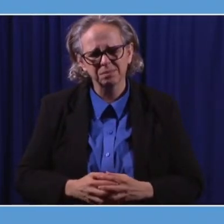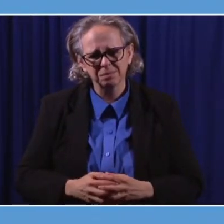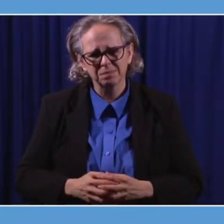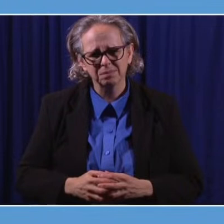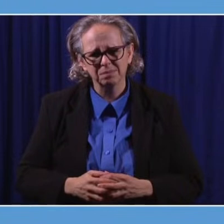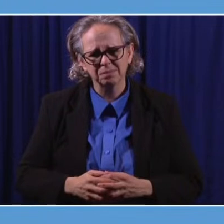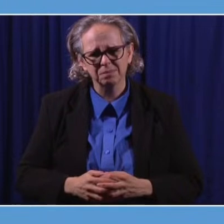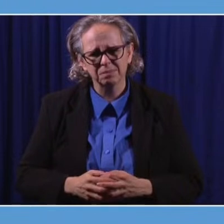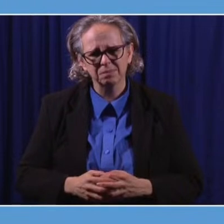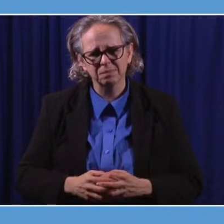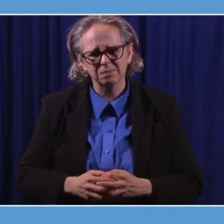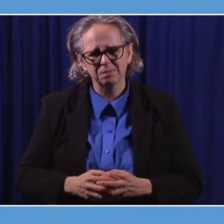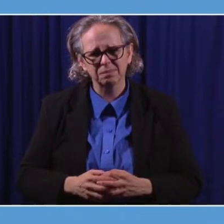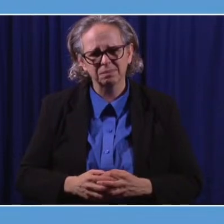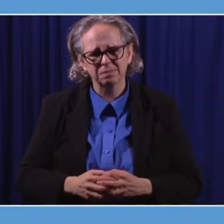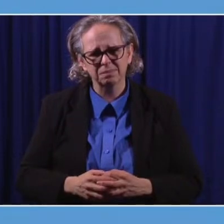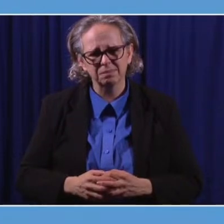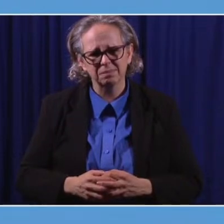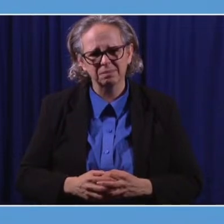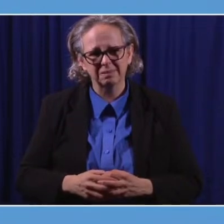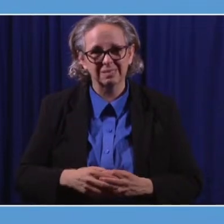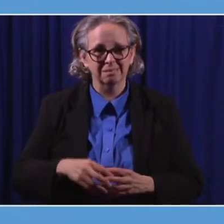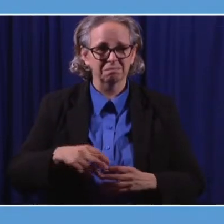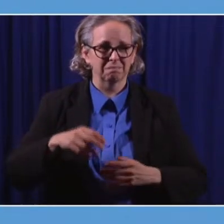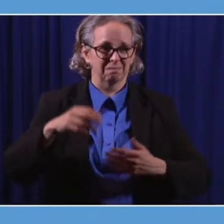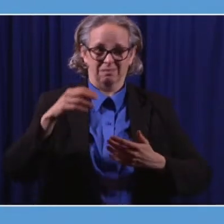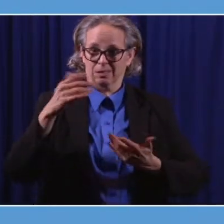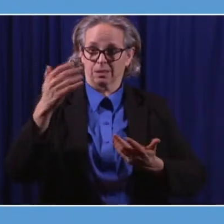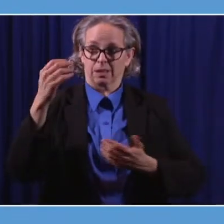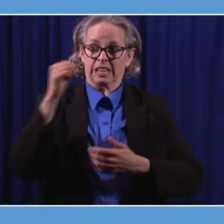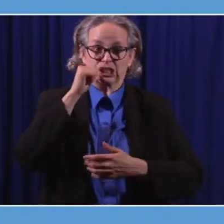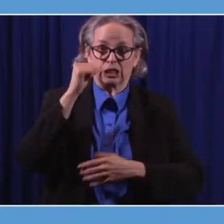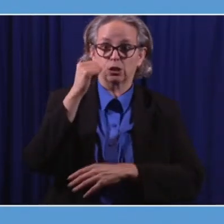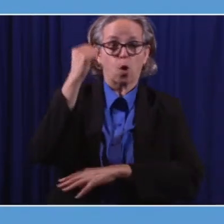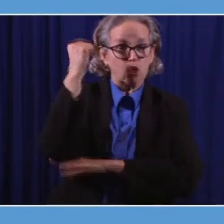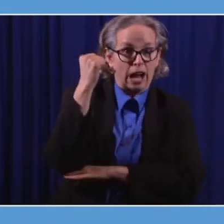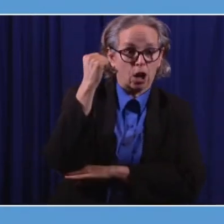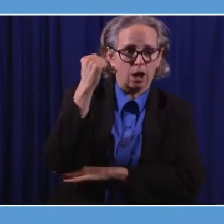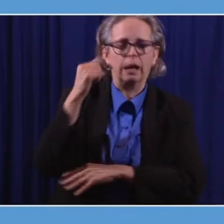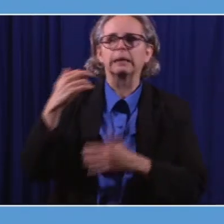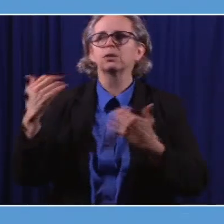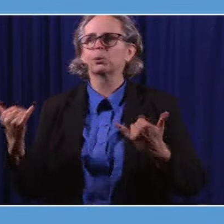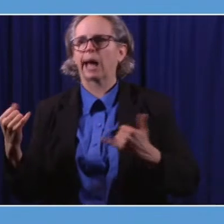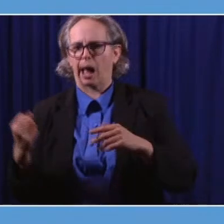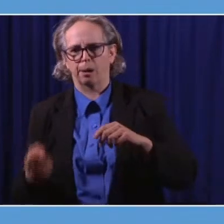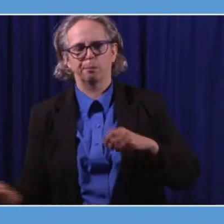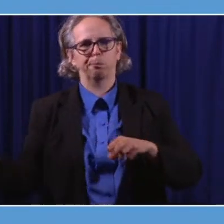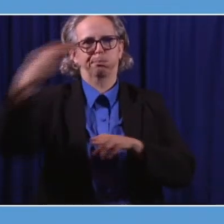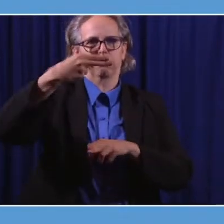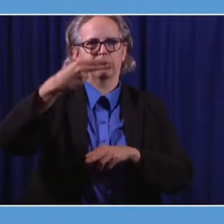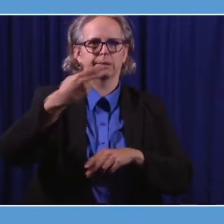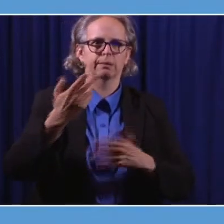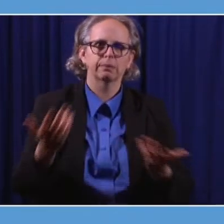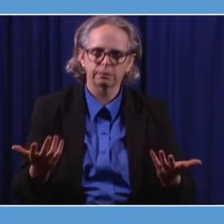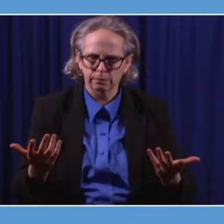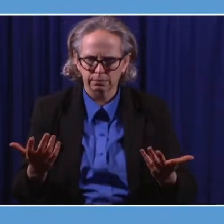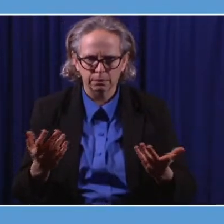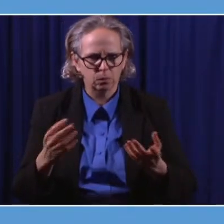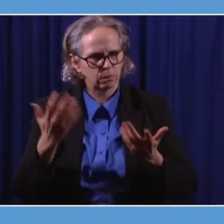highest before that was yesterday. Of the 10 highest days of new cases reported, 8 have occurred in the past 9